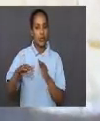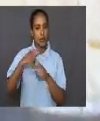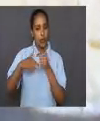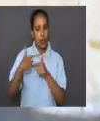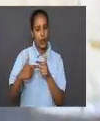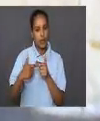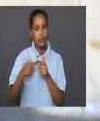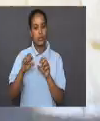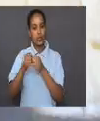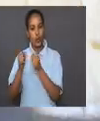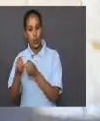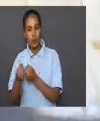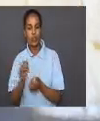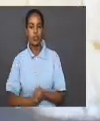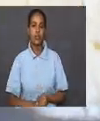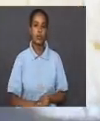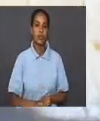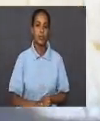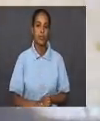undergoing decomposition.